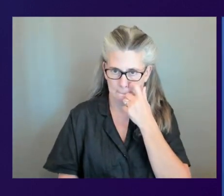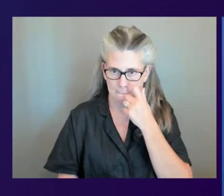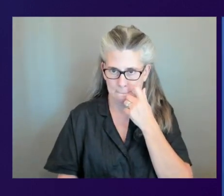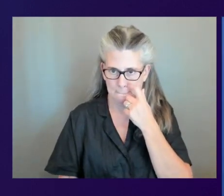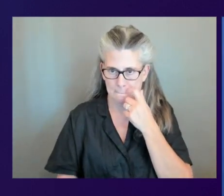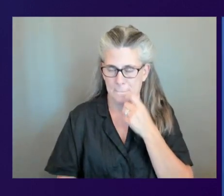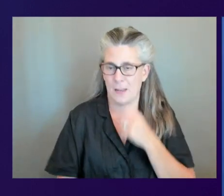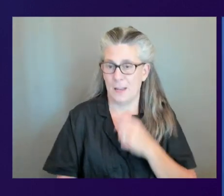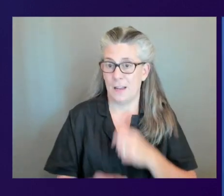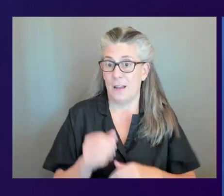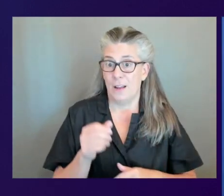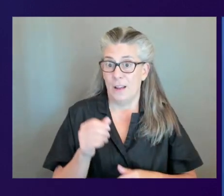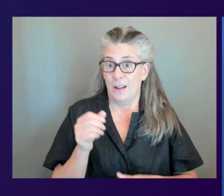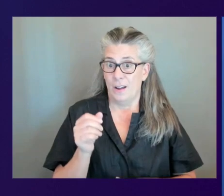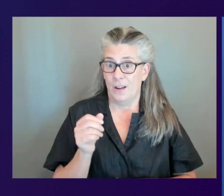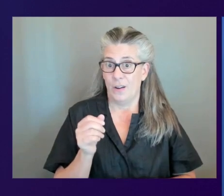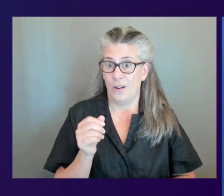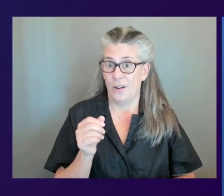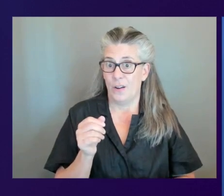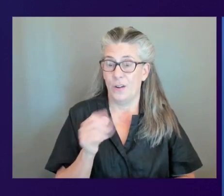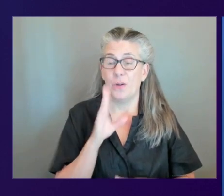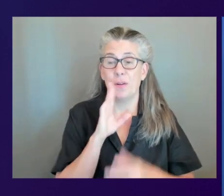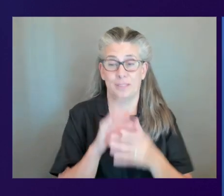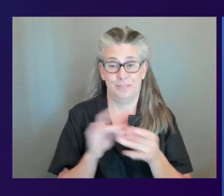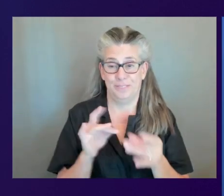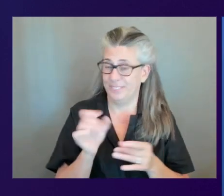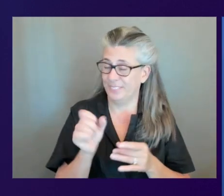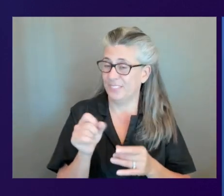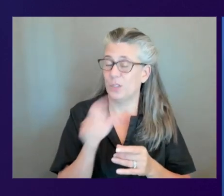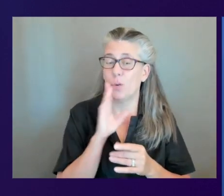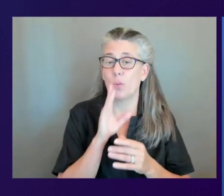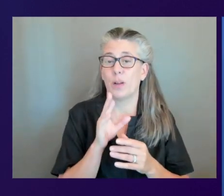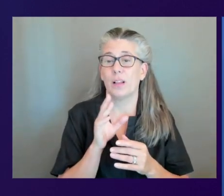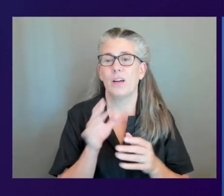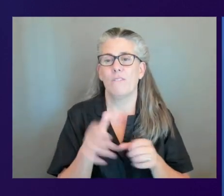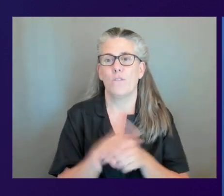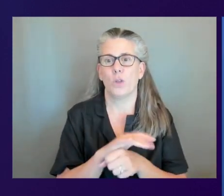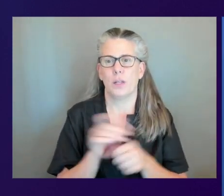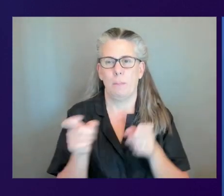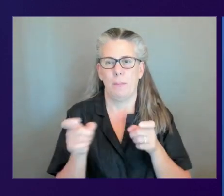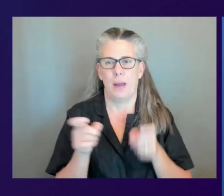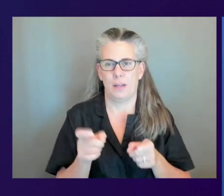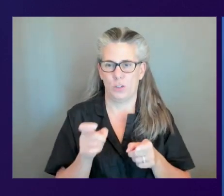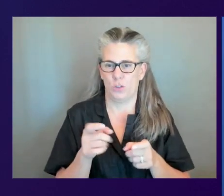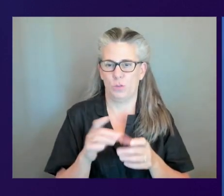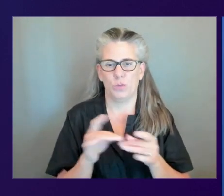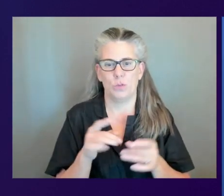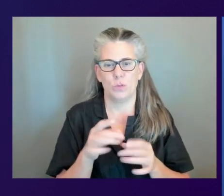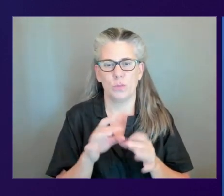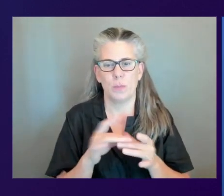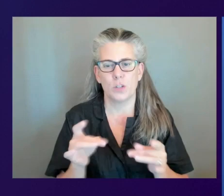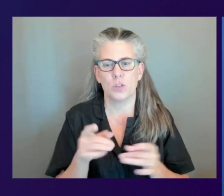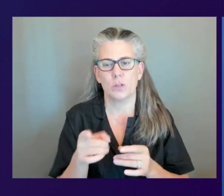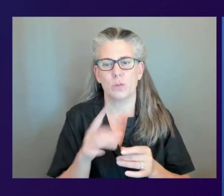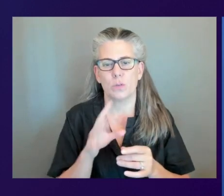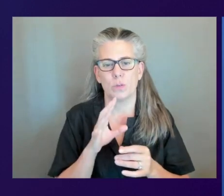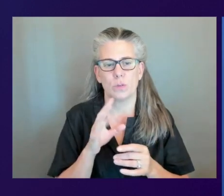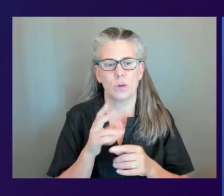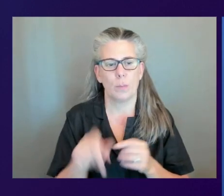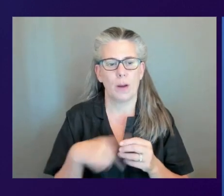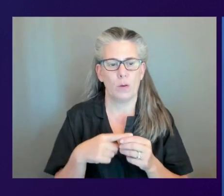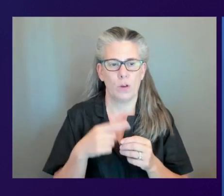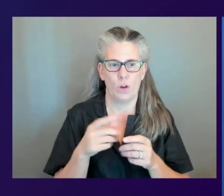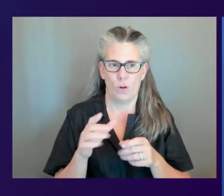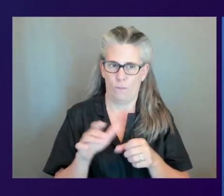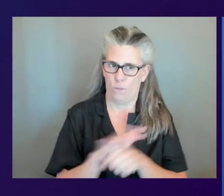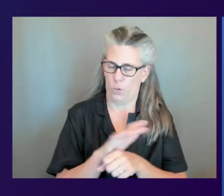some. This is what we were talking about when it came to fully managed, right? And this like was across the board for a lot of the Workspaces